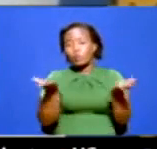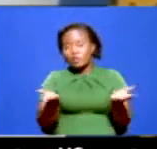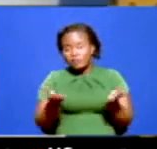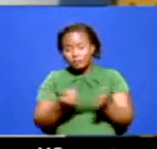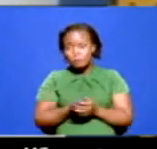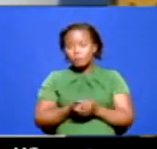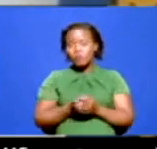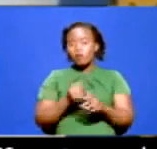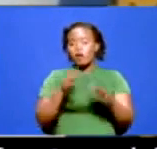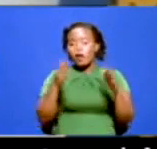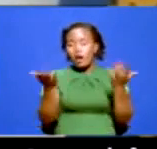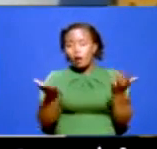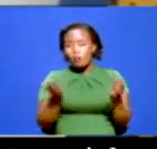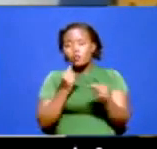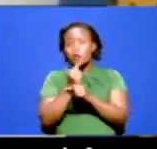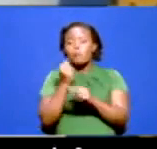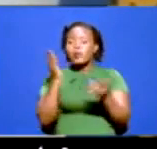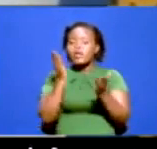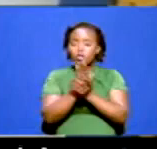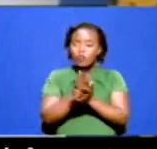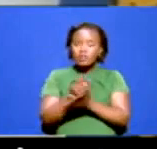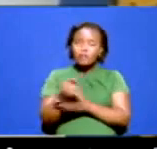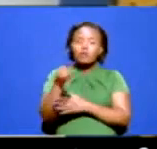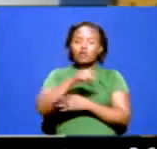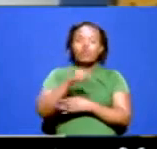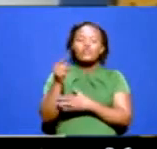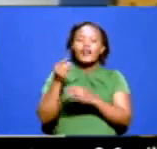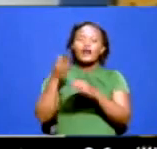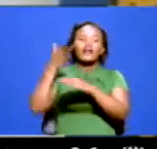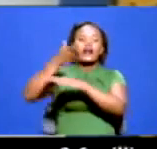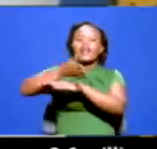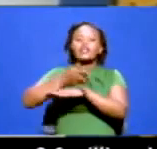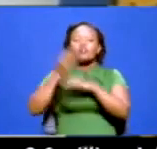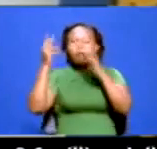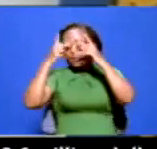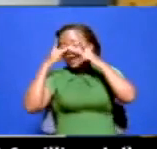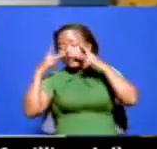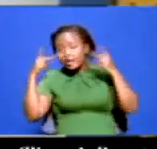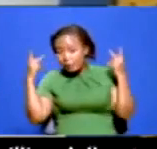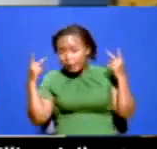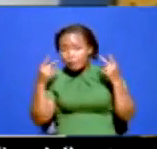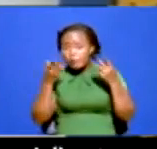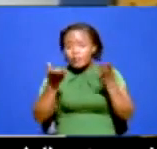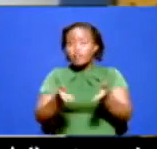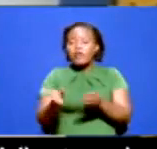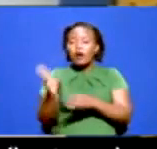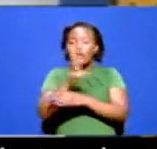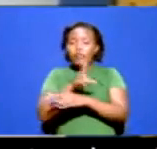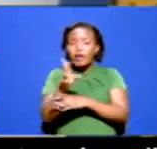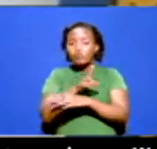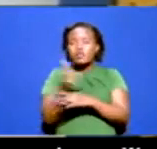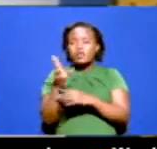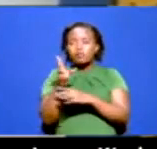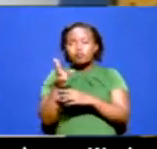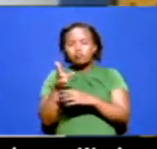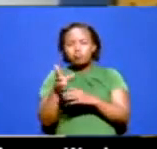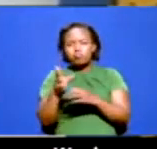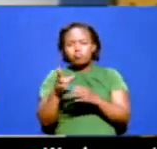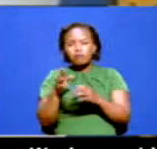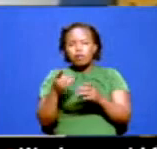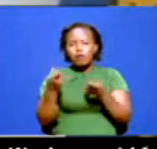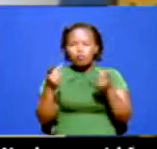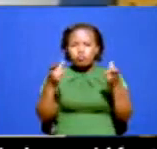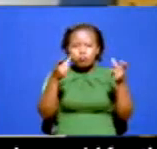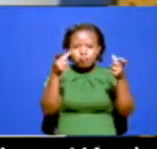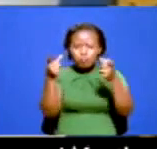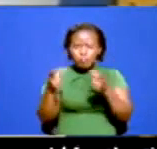ensure that we are ahead of them all the time. Today, they're using drones to carry IEDs, which they can